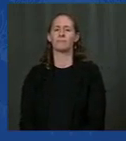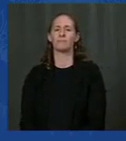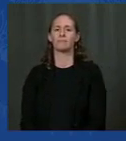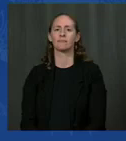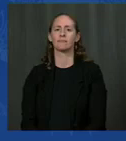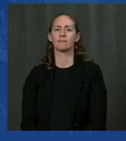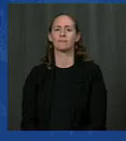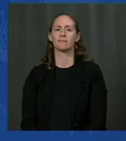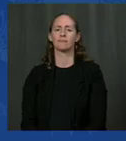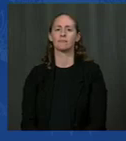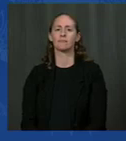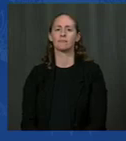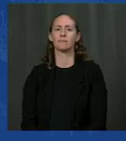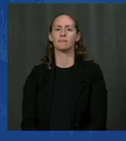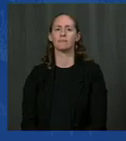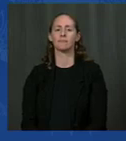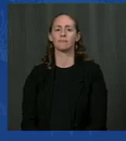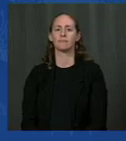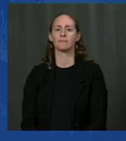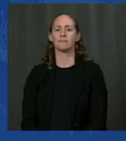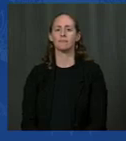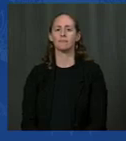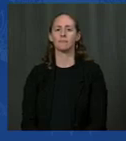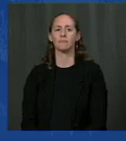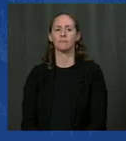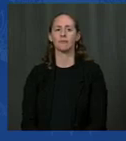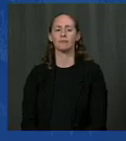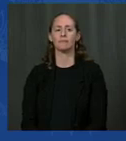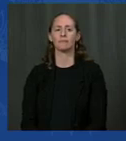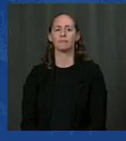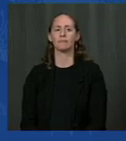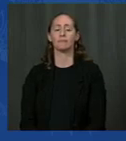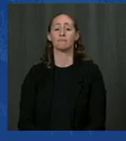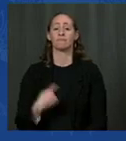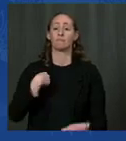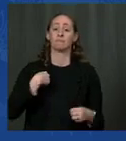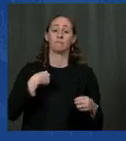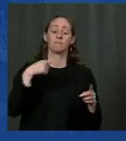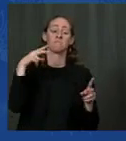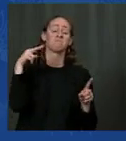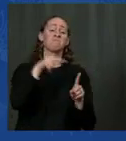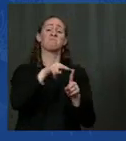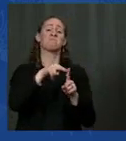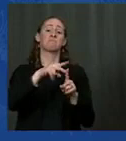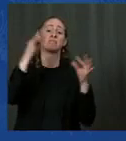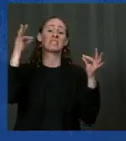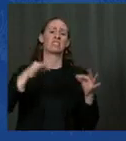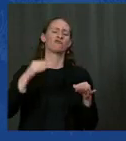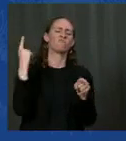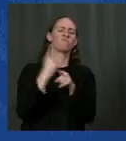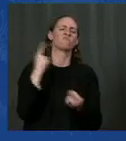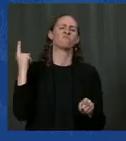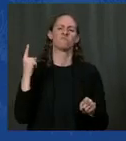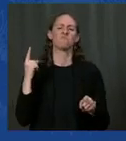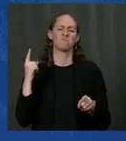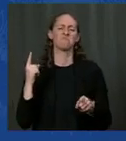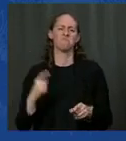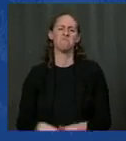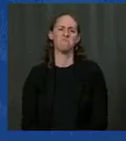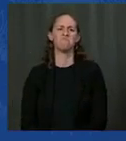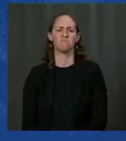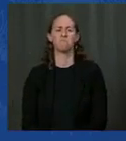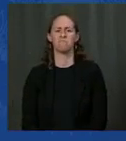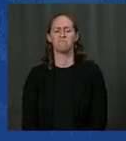believe this is the right decision, a wise decision, and the best decision for America.